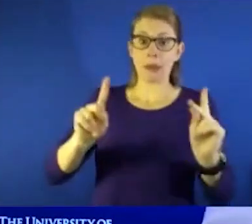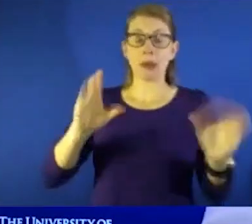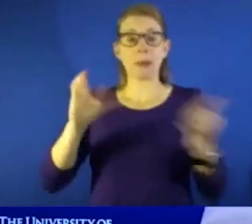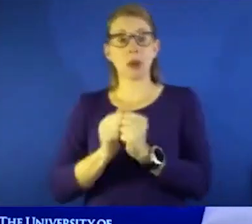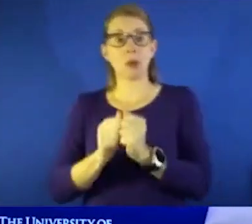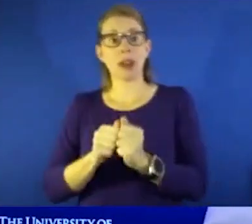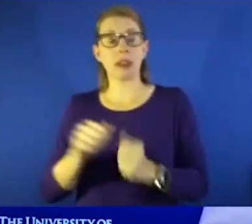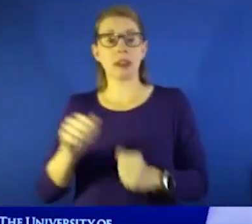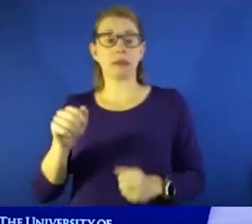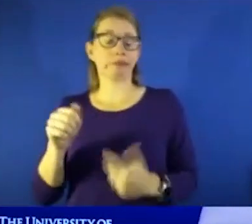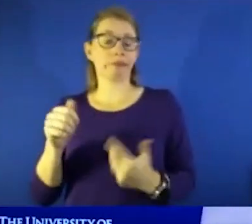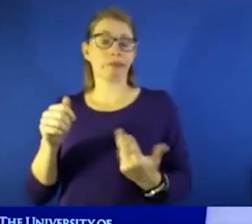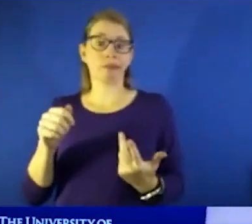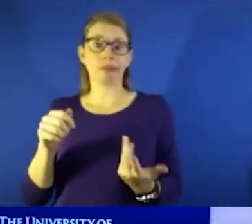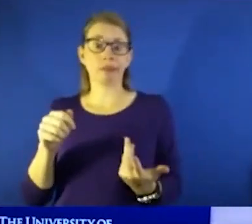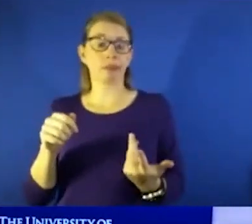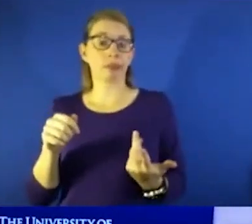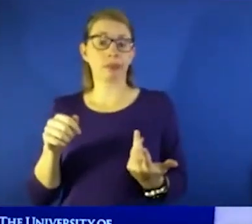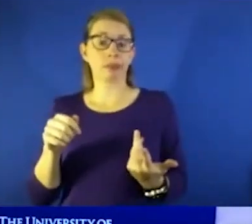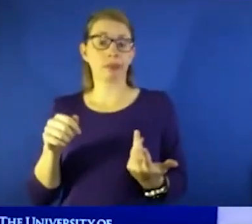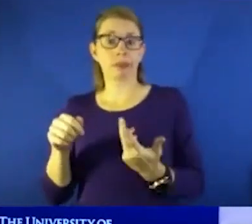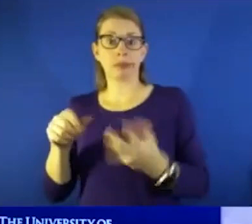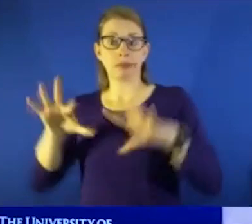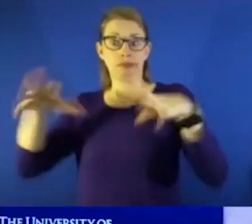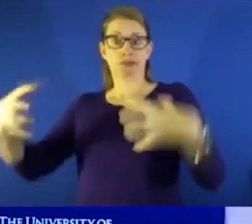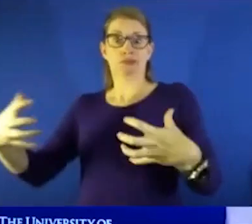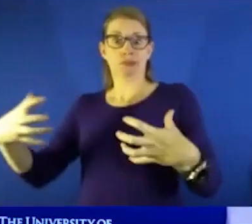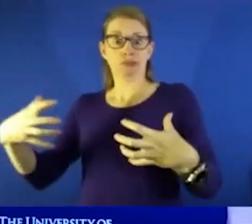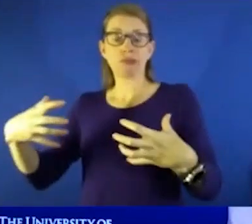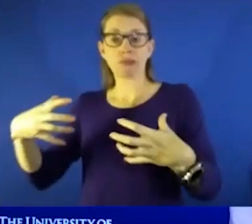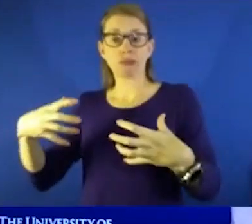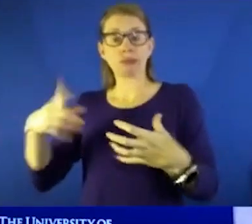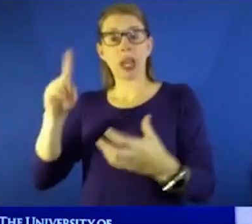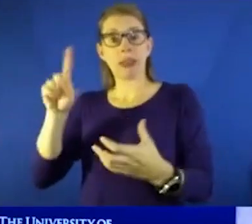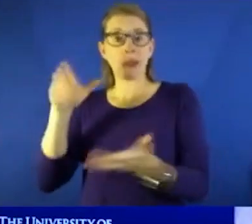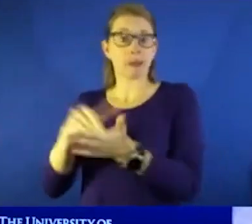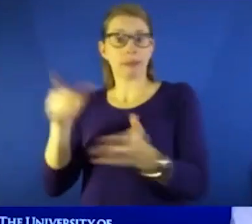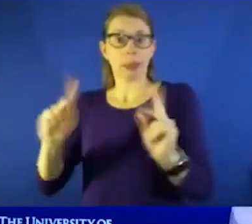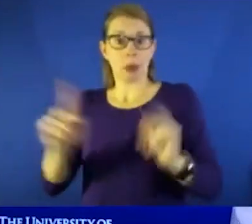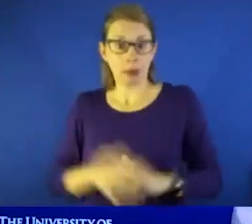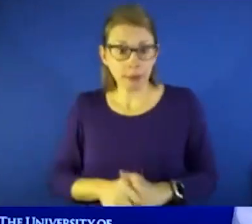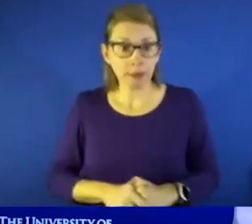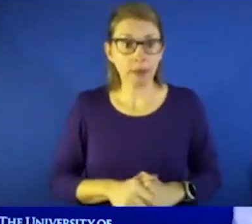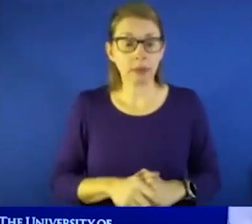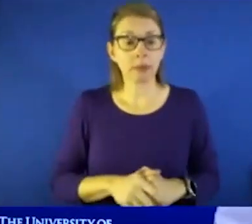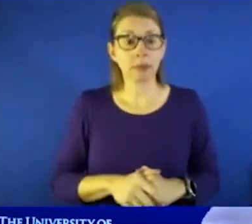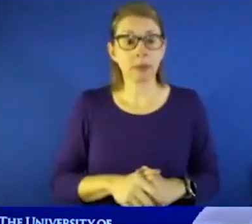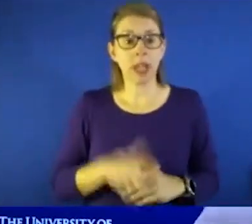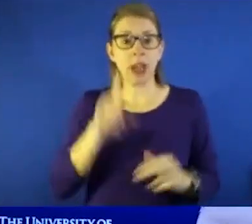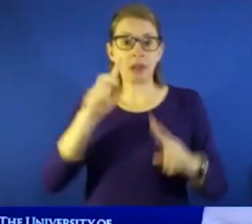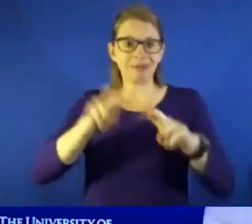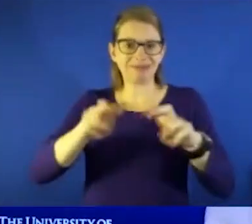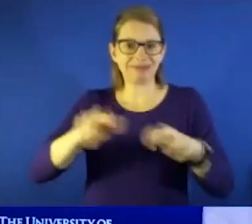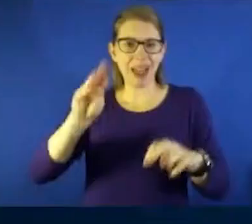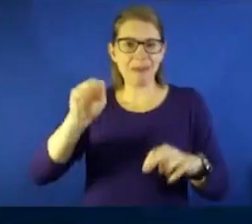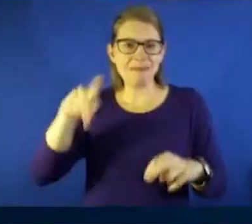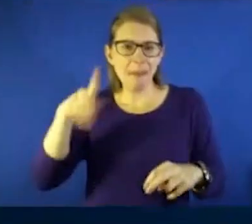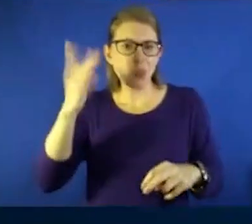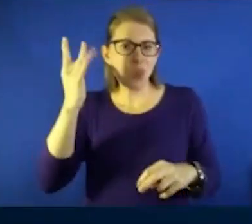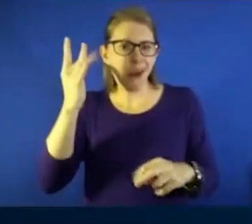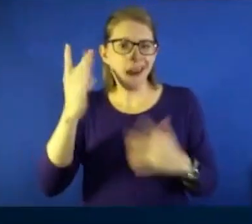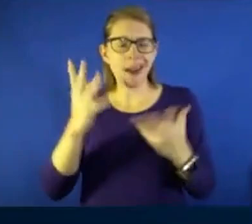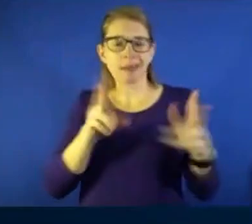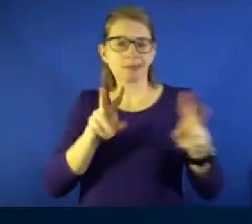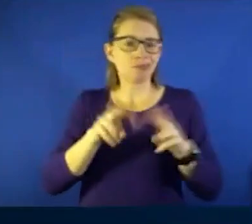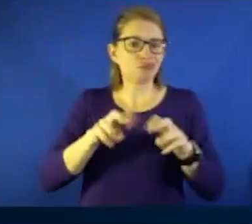I think that has a lot to do with it, and I'd have to look specifically at those maps as to why. Just one other thought too. I